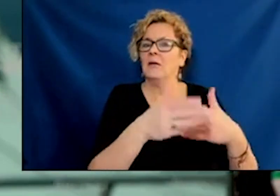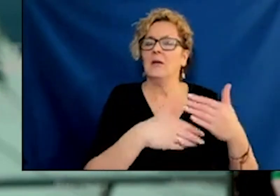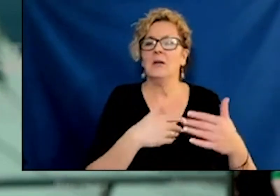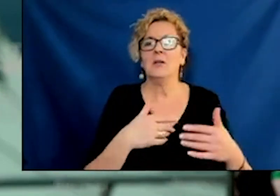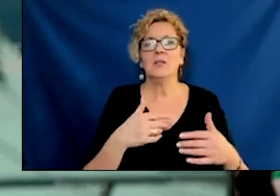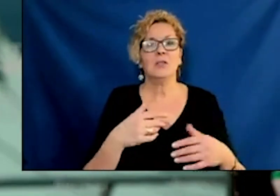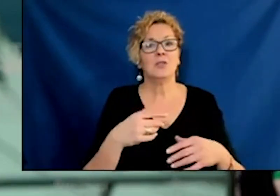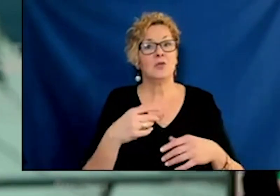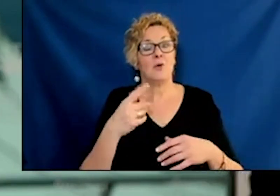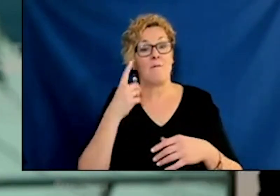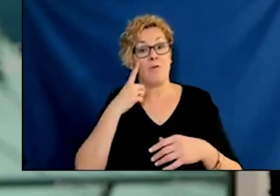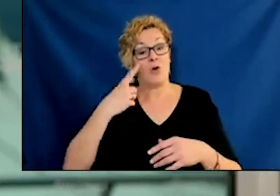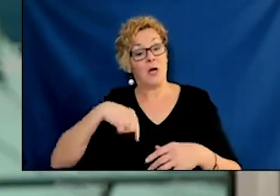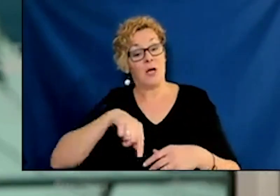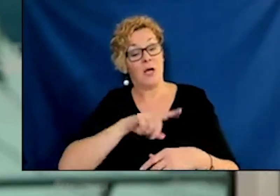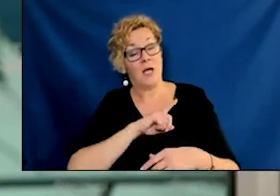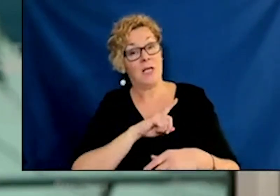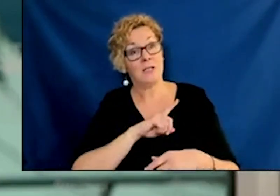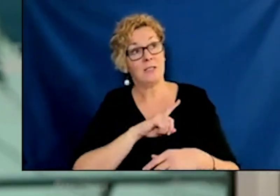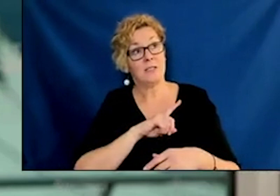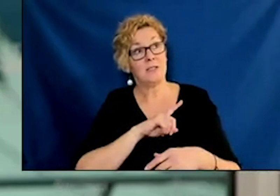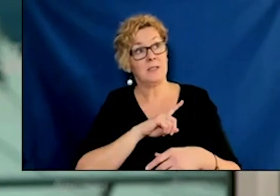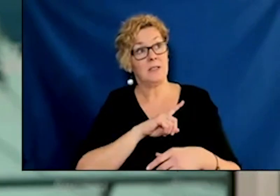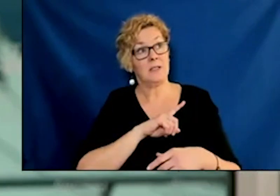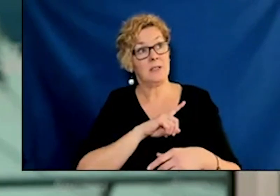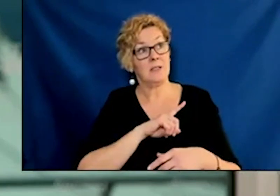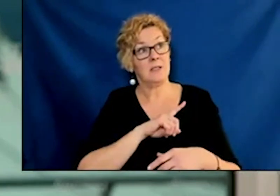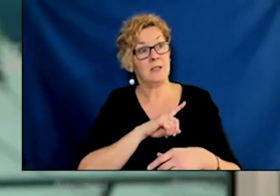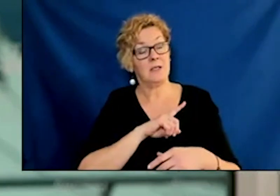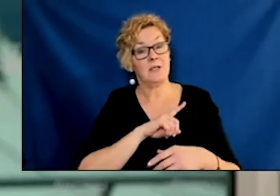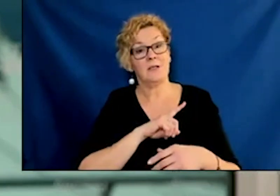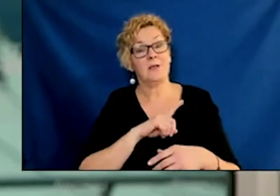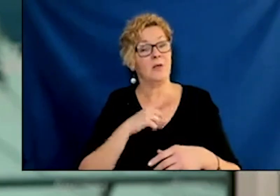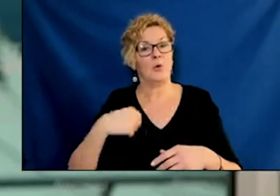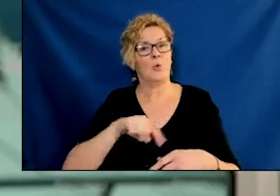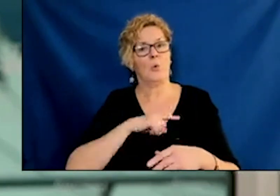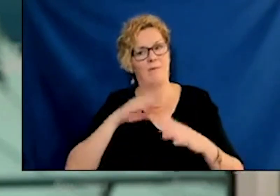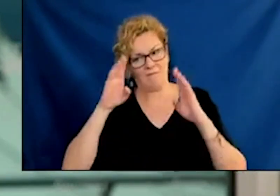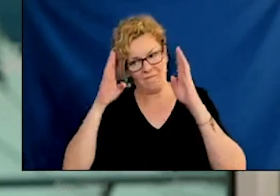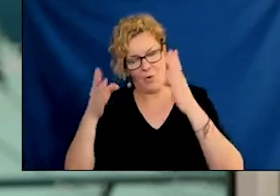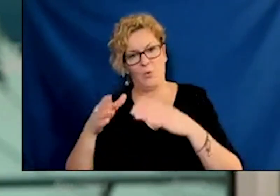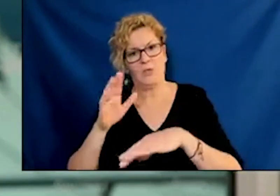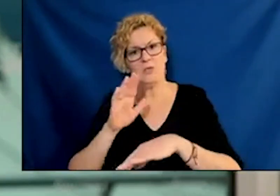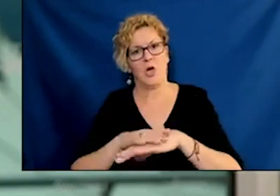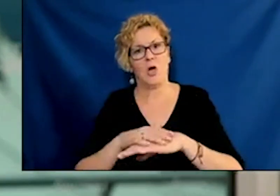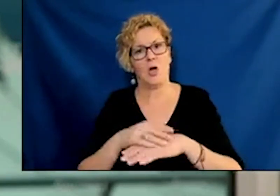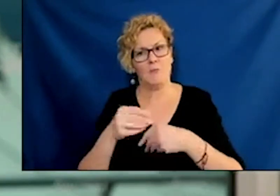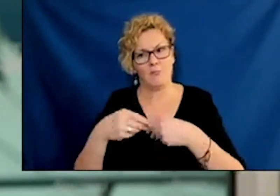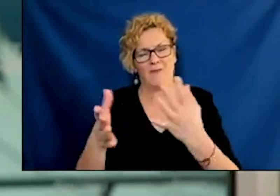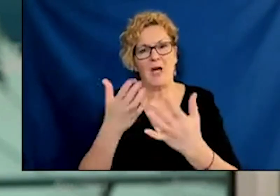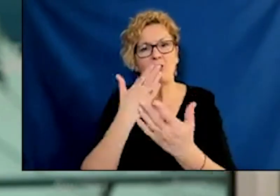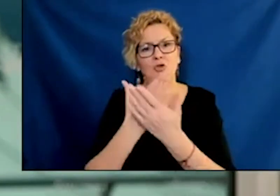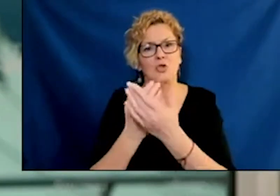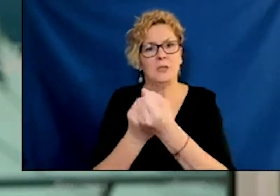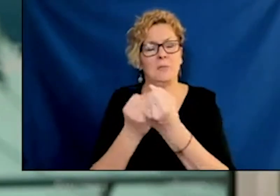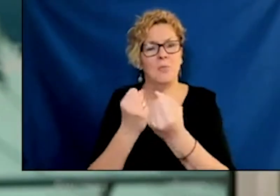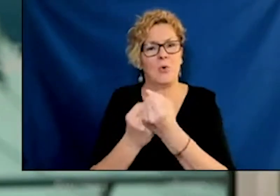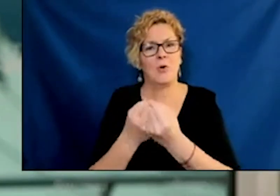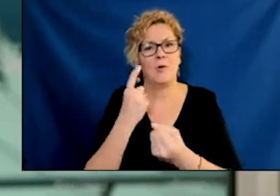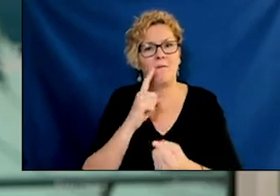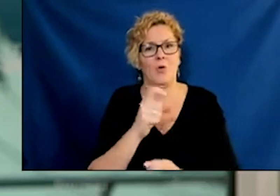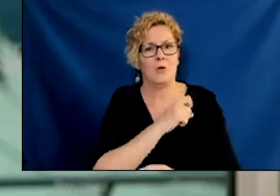on supporting staff in an outbreak. It's such a challenging situation, and we know that